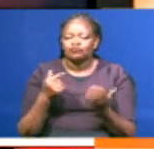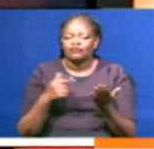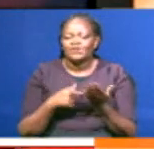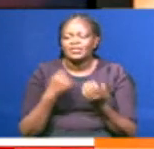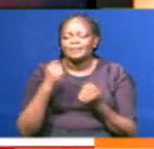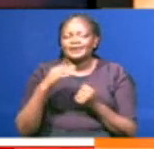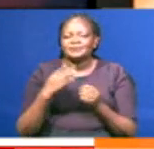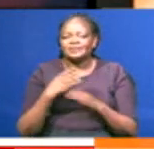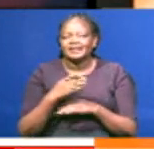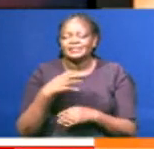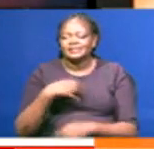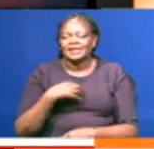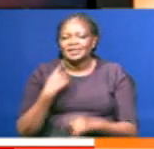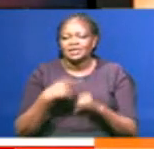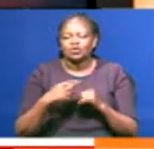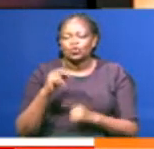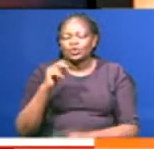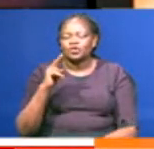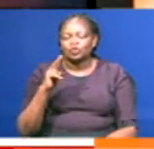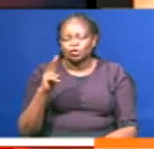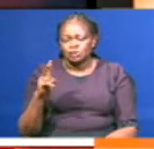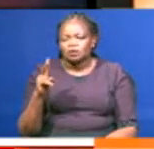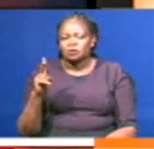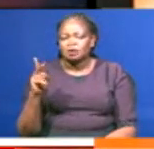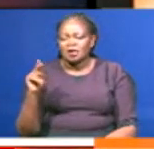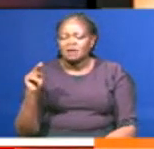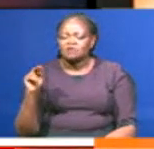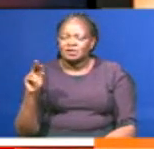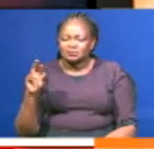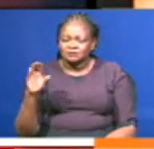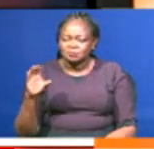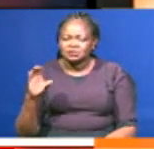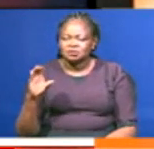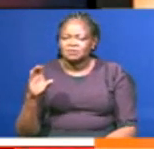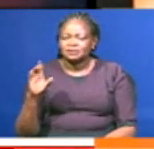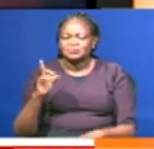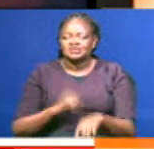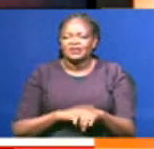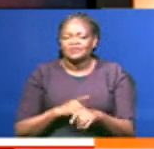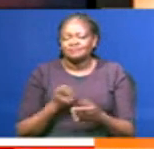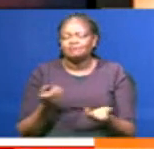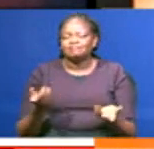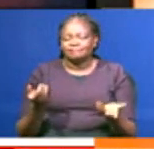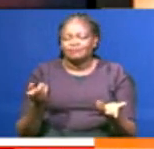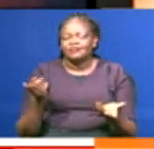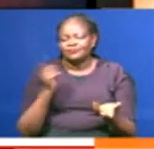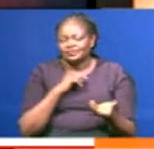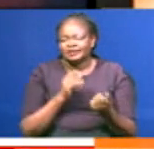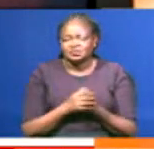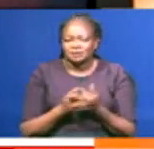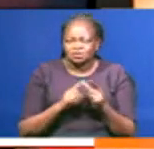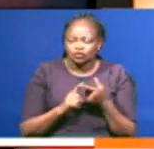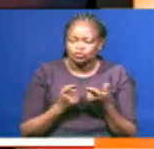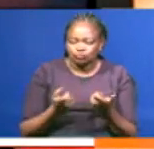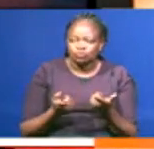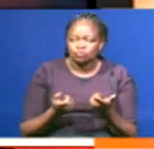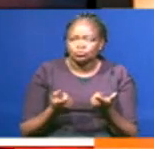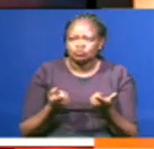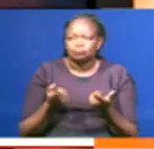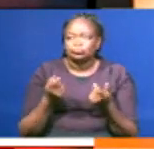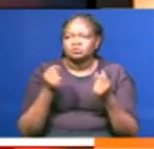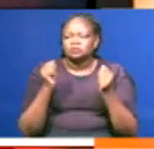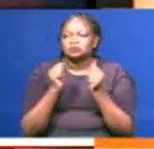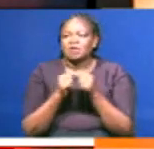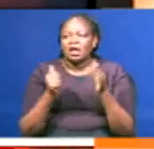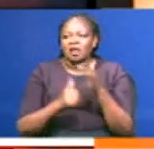retiring in the 2022 KNRC season closing Guru Nanak Rally in his Mitsubishi Evolution 10 under the